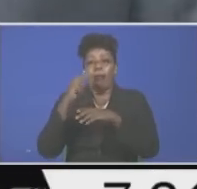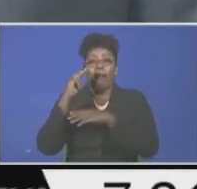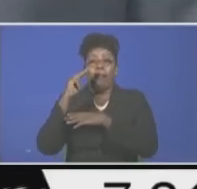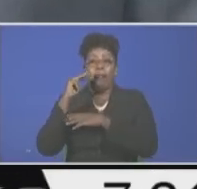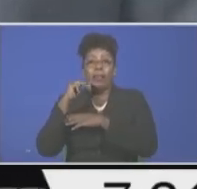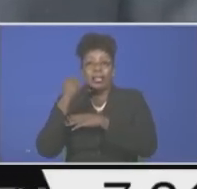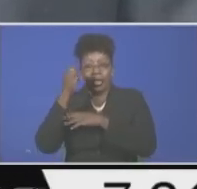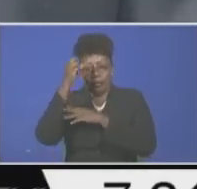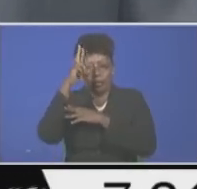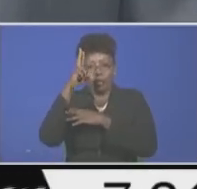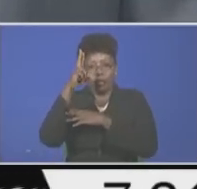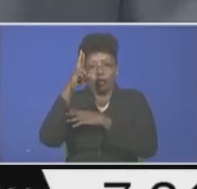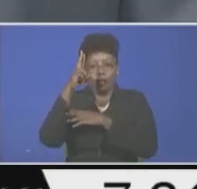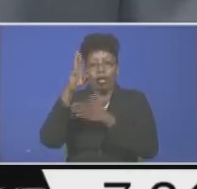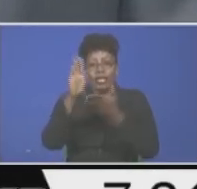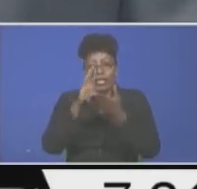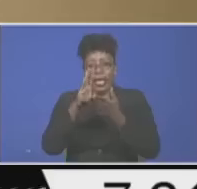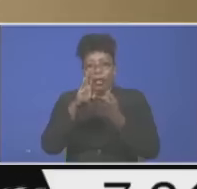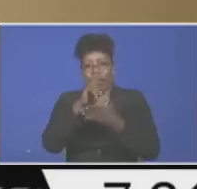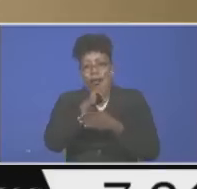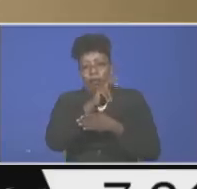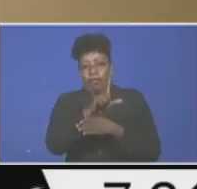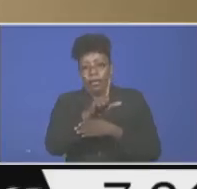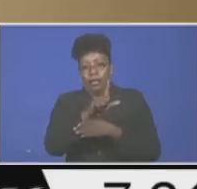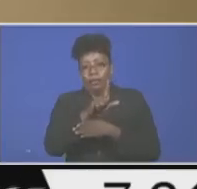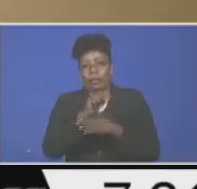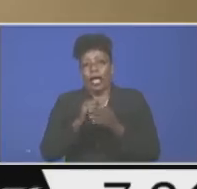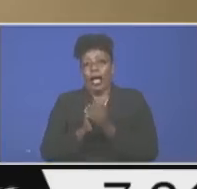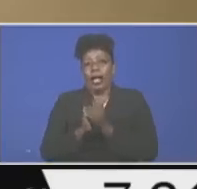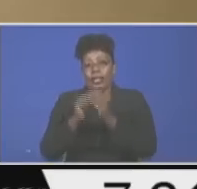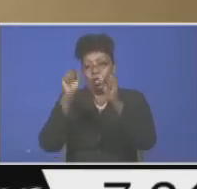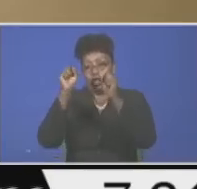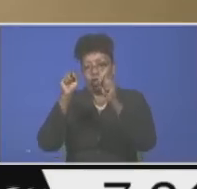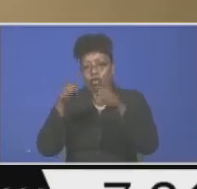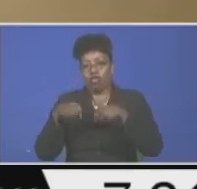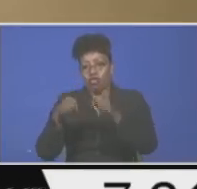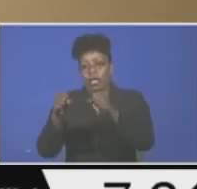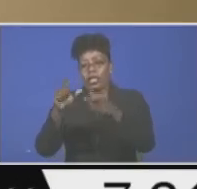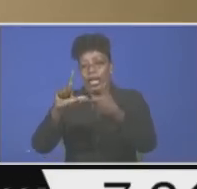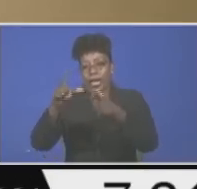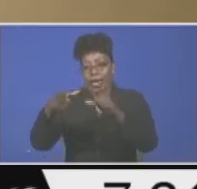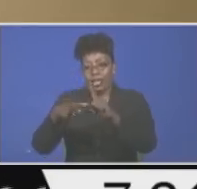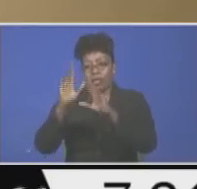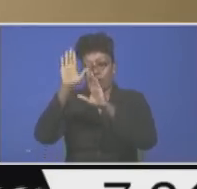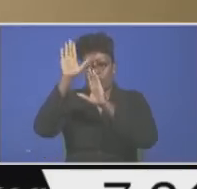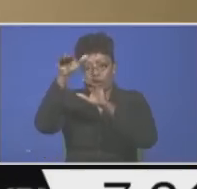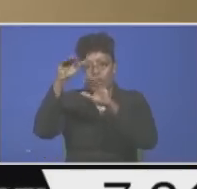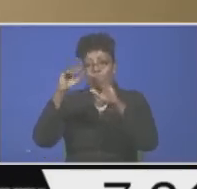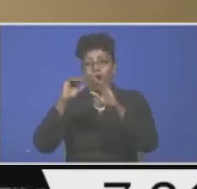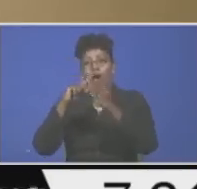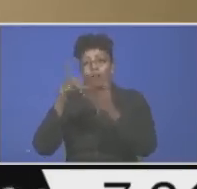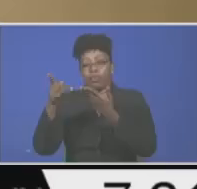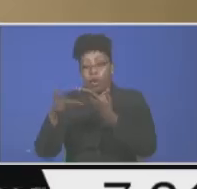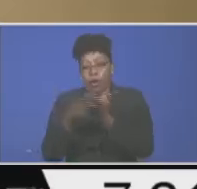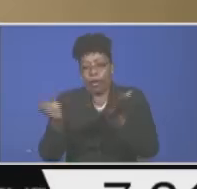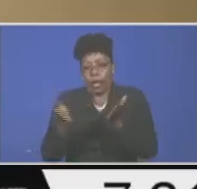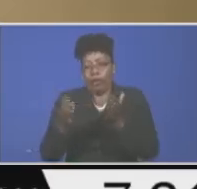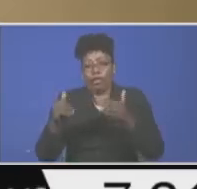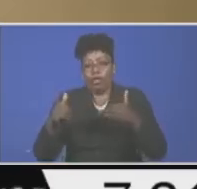Centerville pageant. We've also had the Street Legend basketball program where we would have encouraged